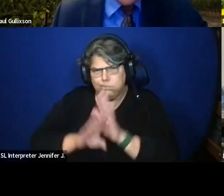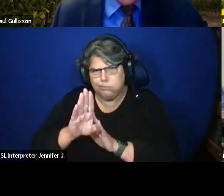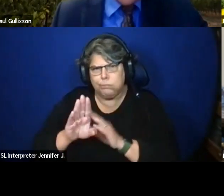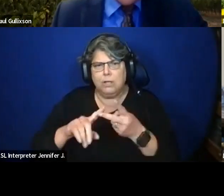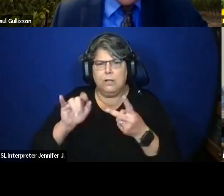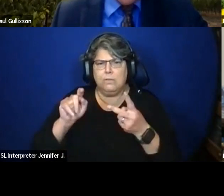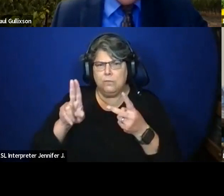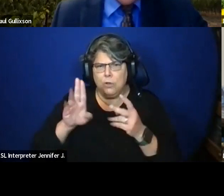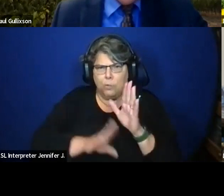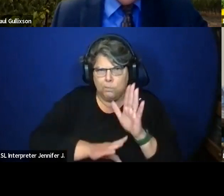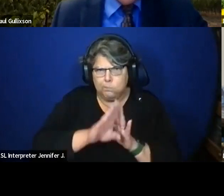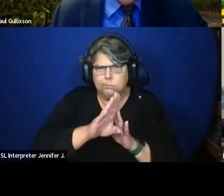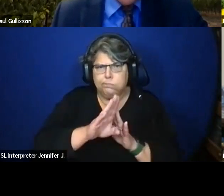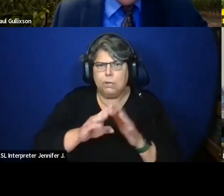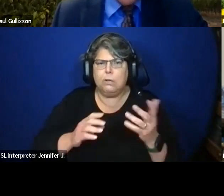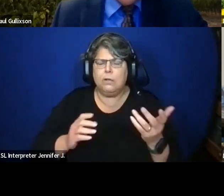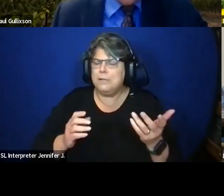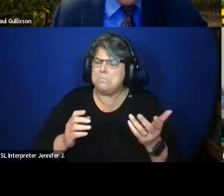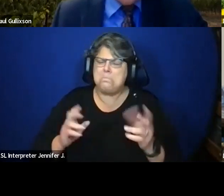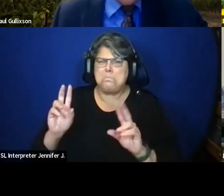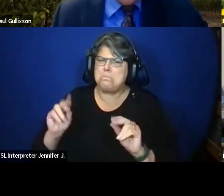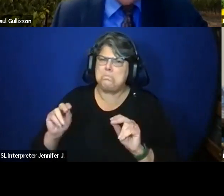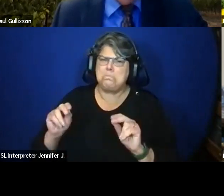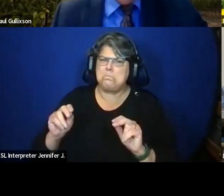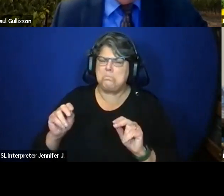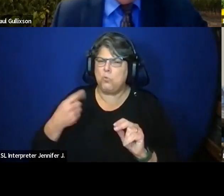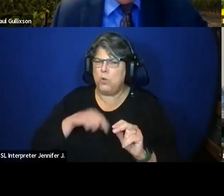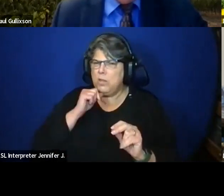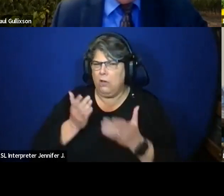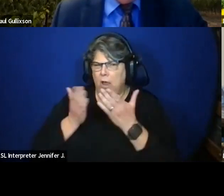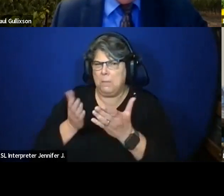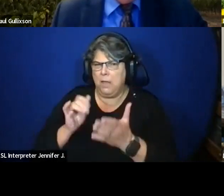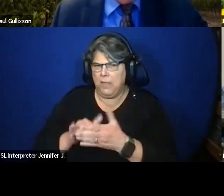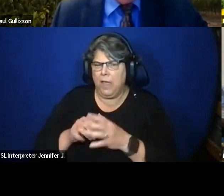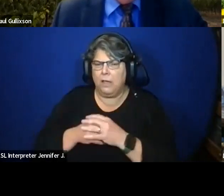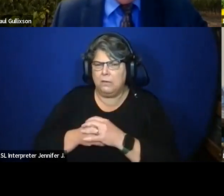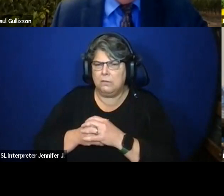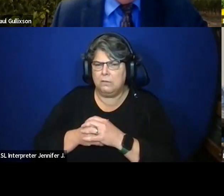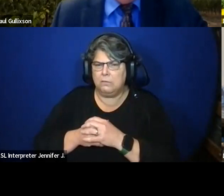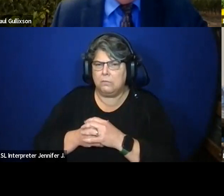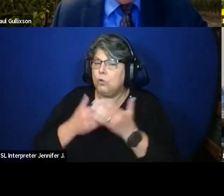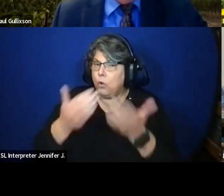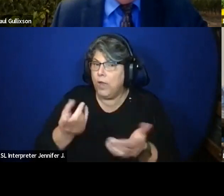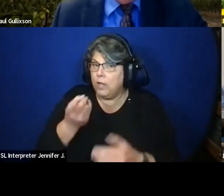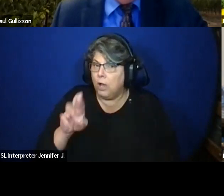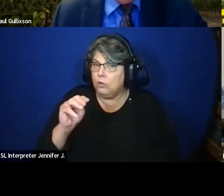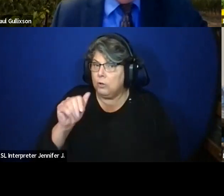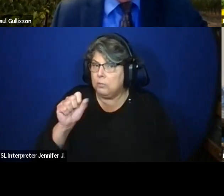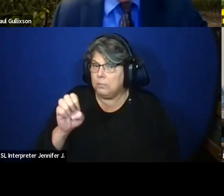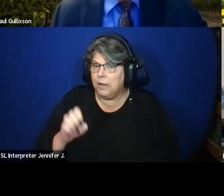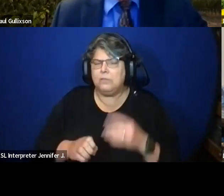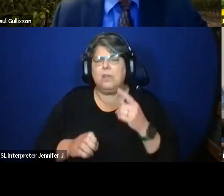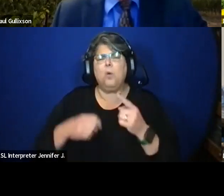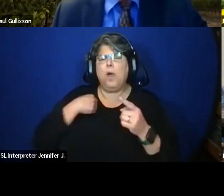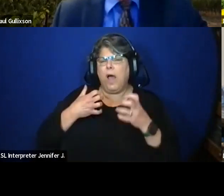and no, that would not be our recommendation. Go ahead, Dr. Mase. Well, I was just